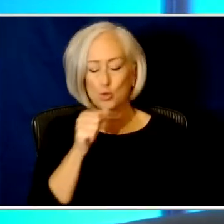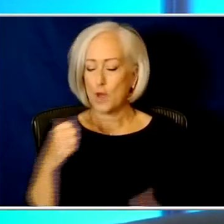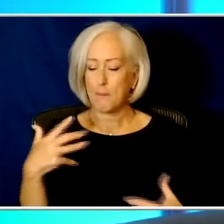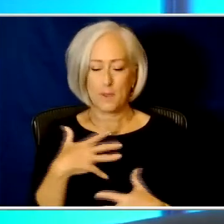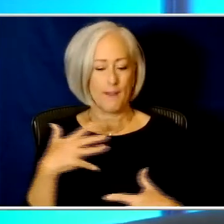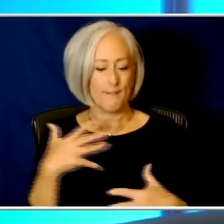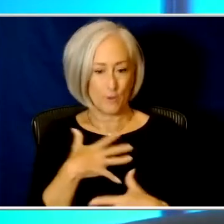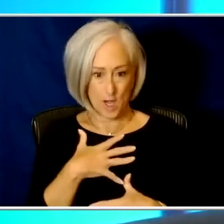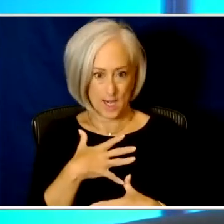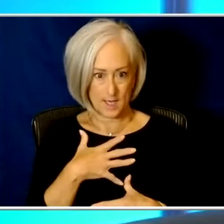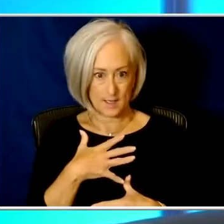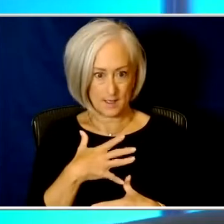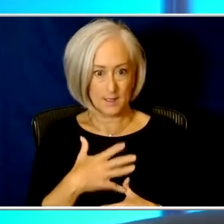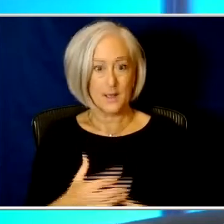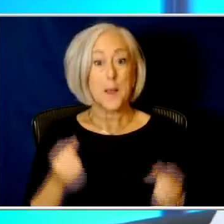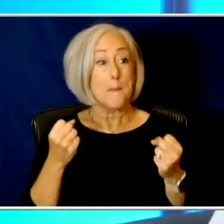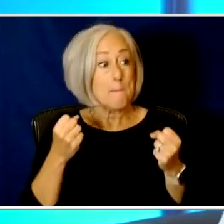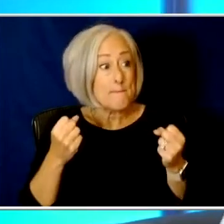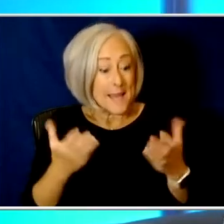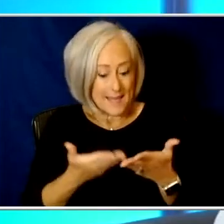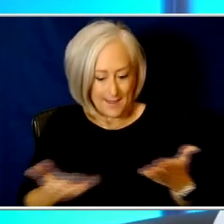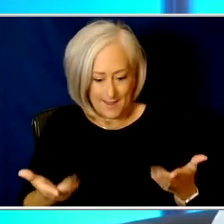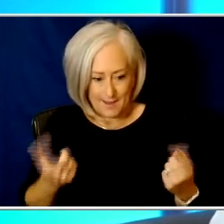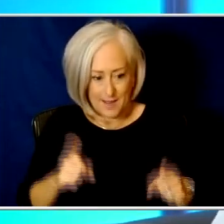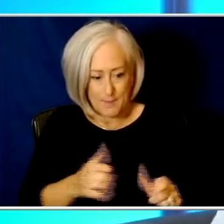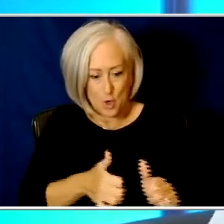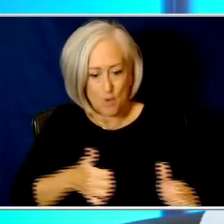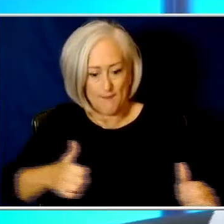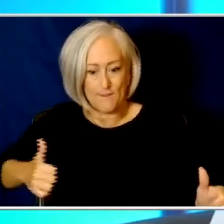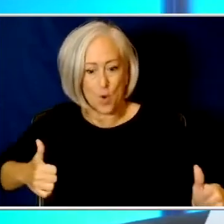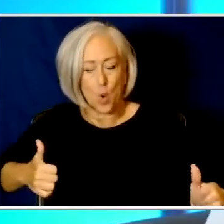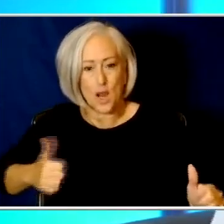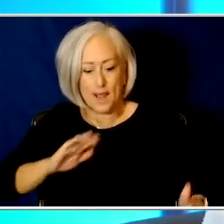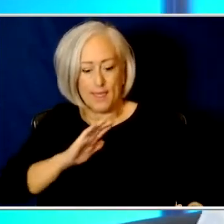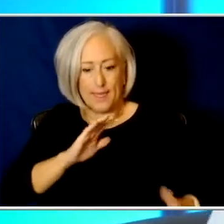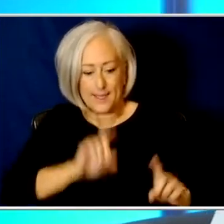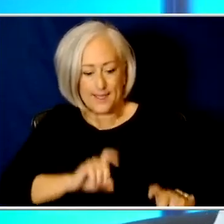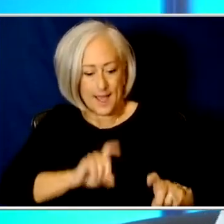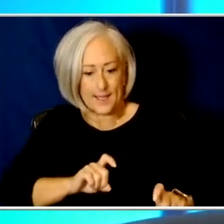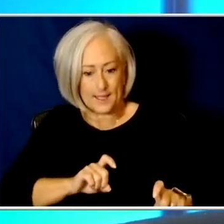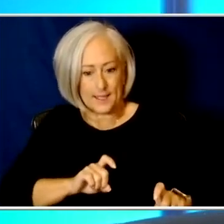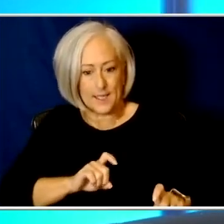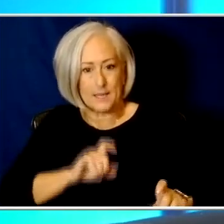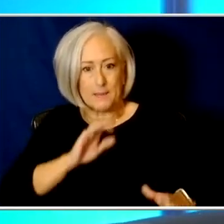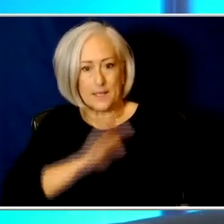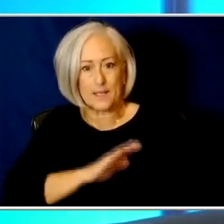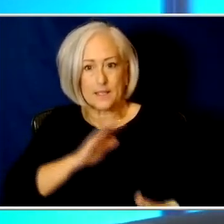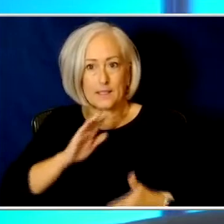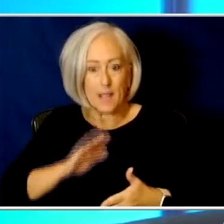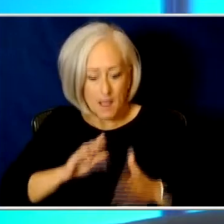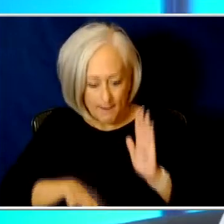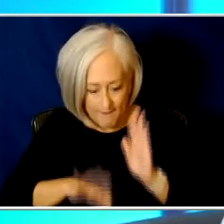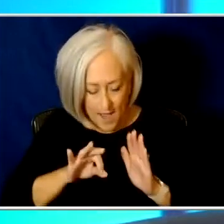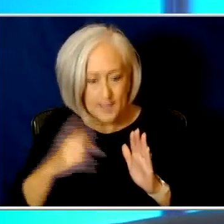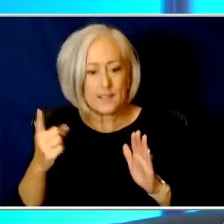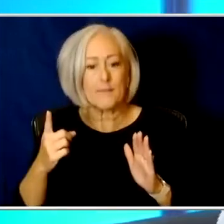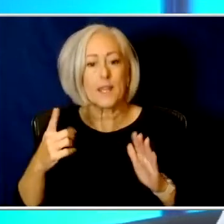if therapy had been where it is today, could there have been a different outcome? But if you hesitate and you wait, if you